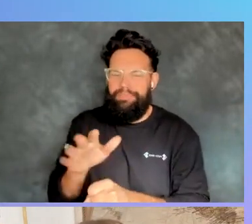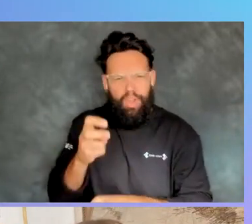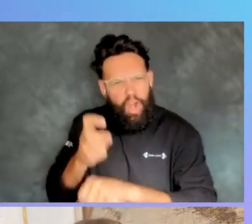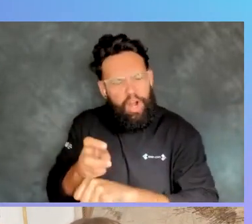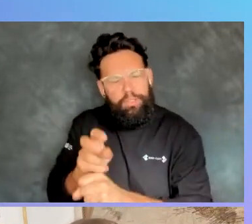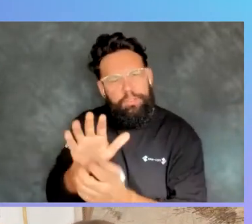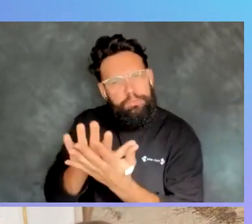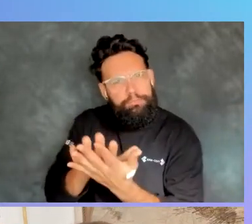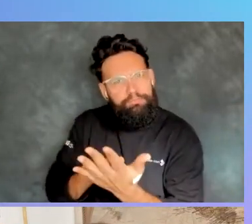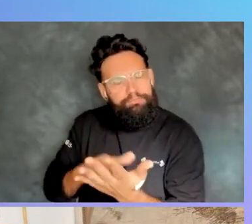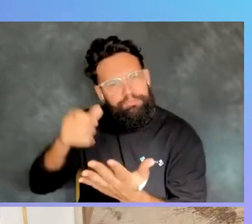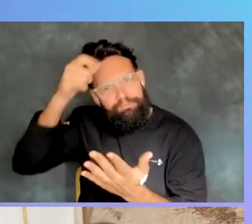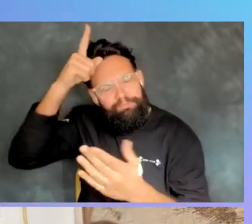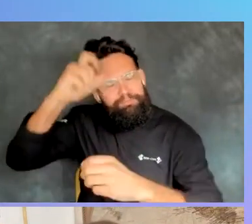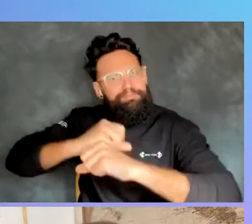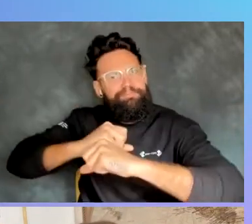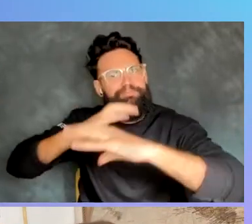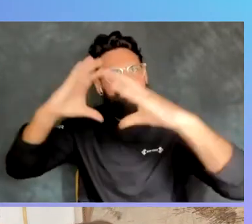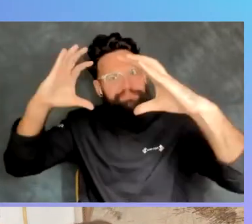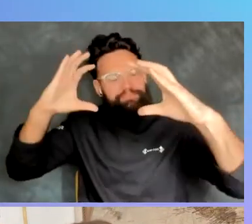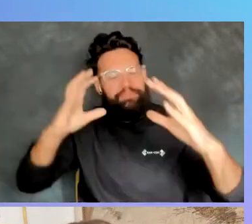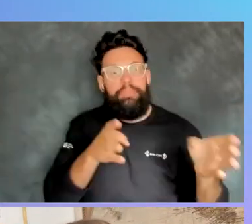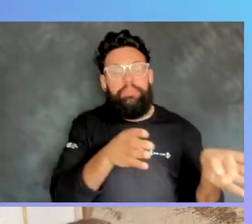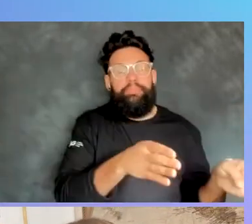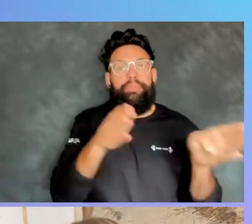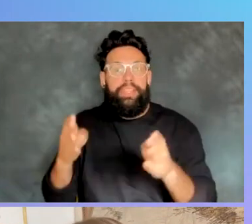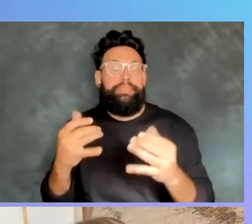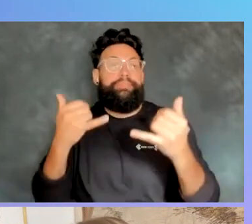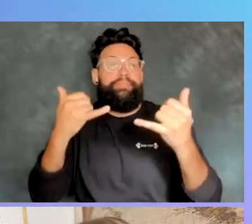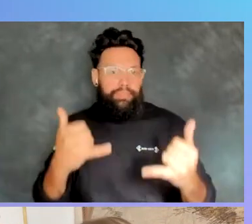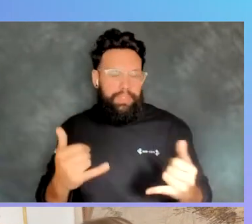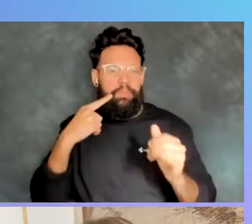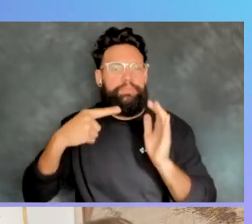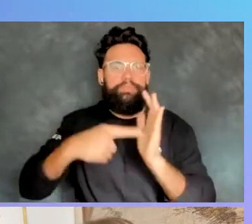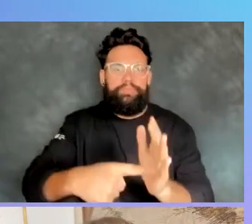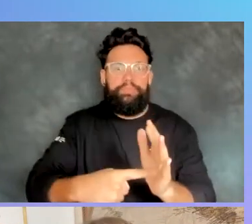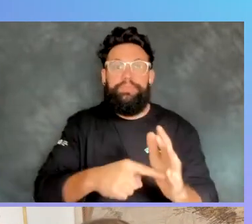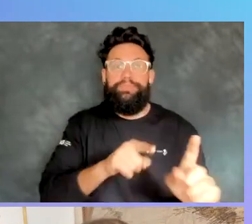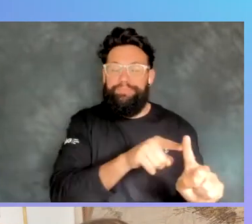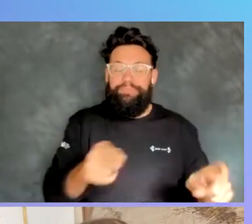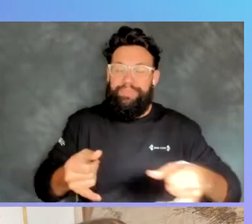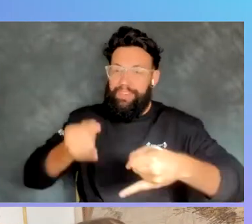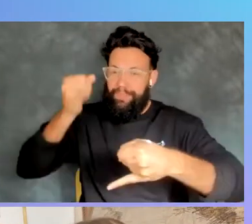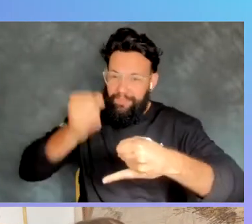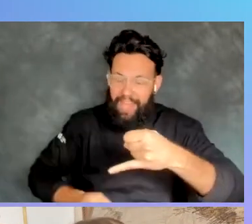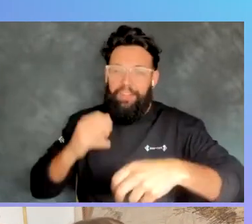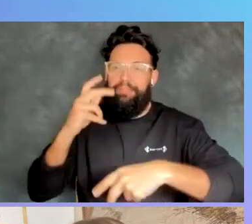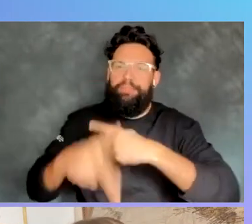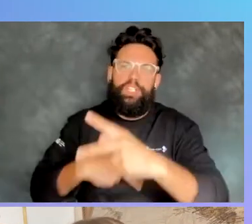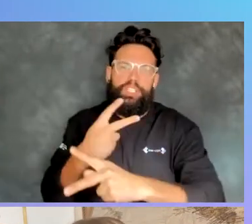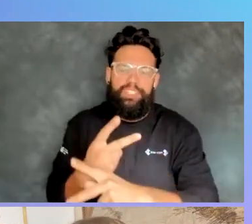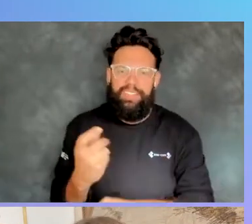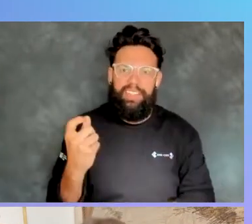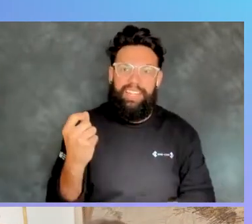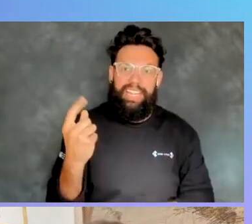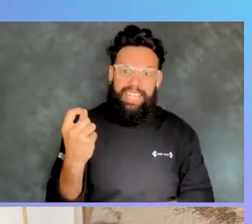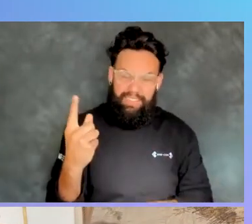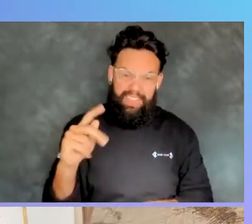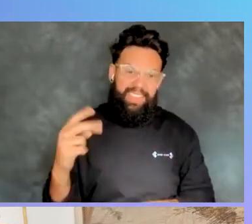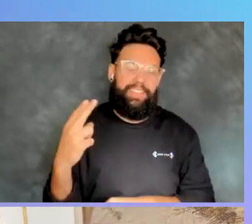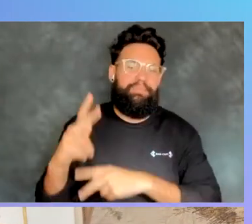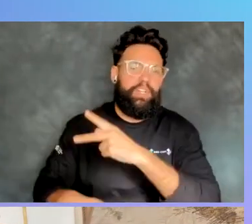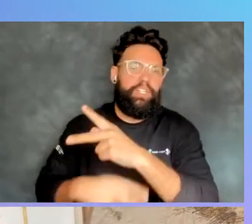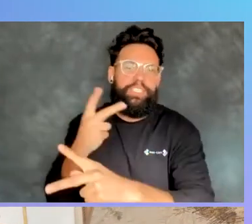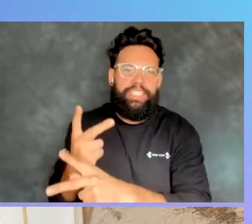demo video with hands exploring the 11th iteration of the tactile schematic that was optimized for tactile discernibility.